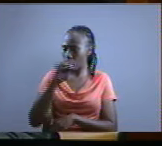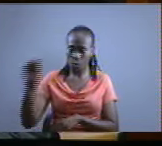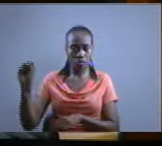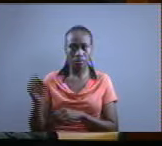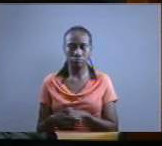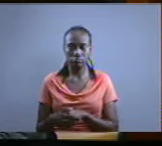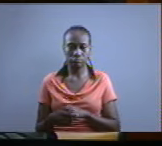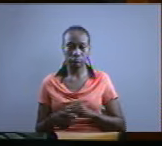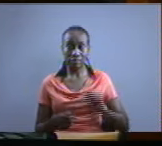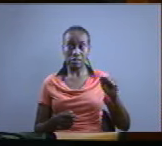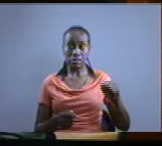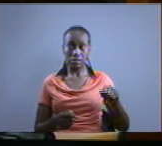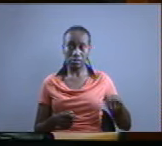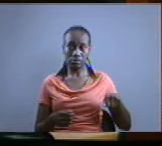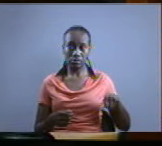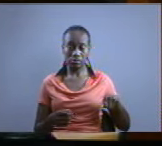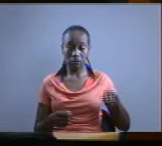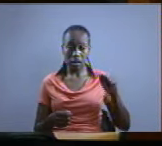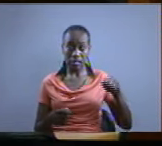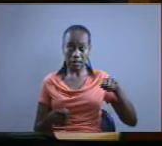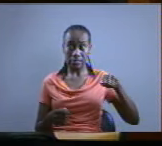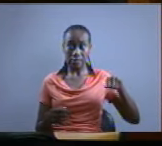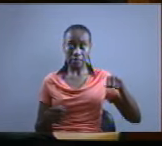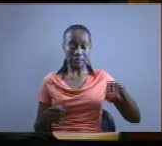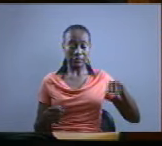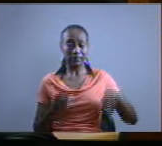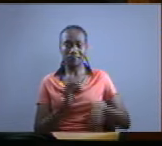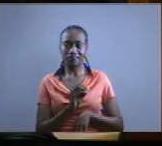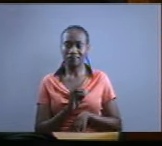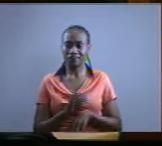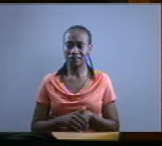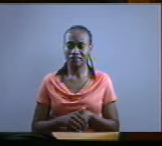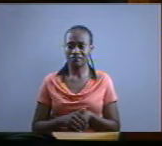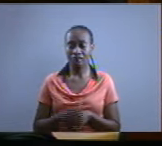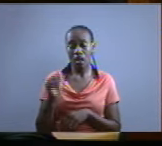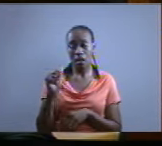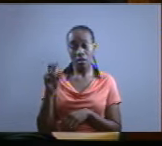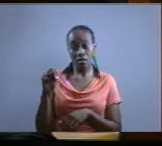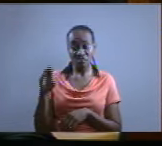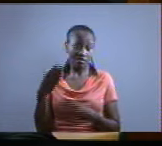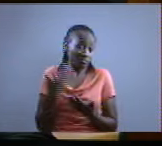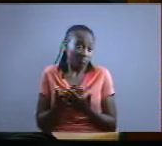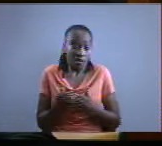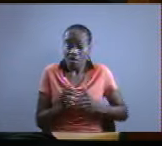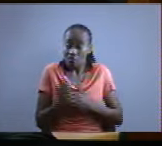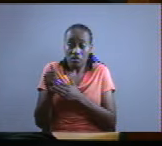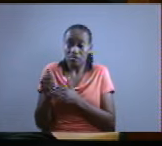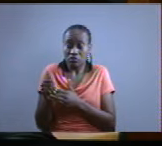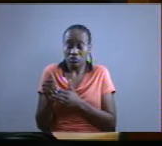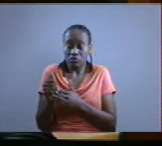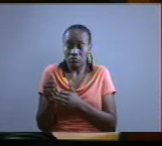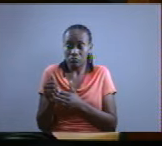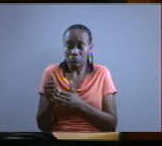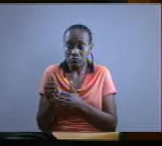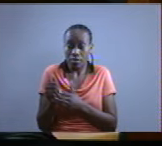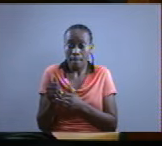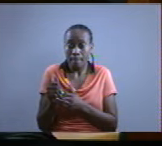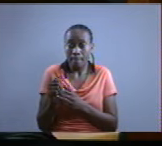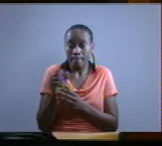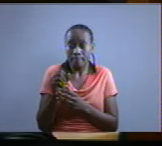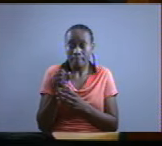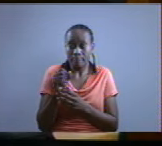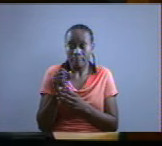Yes, Honourable Deputy No Speaker. object. Honourable Deputy Speaker, yes. The ANC may lead the DA, but they are not leading us. I ask that our objection be noted.